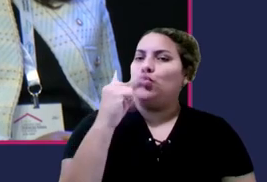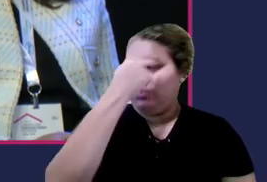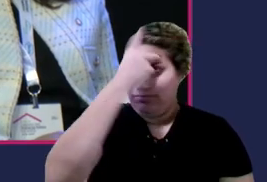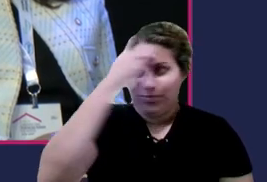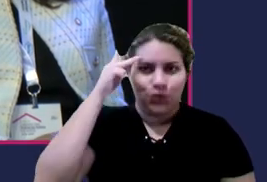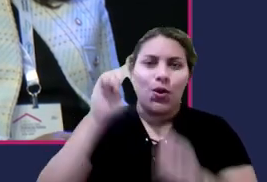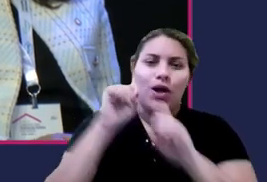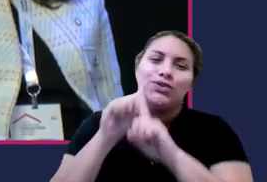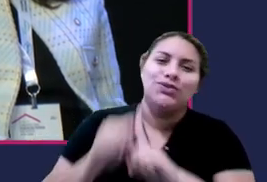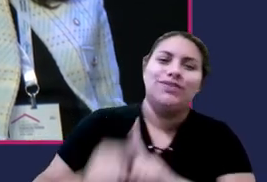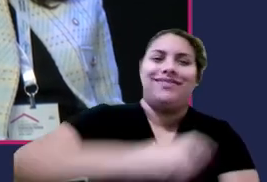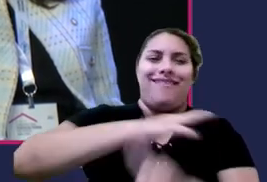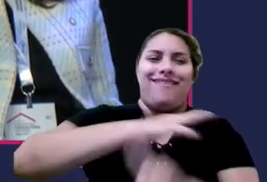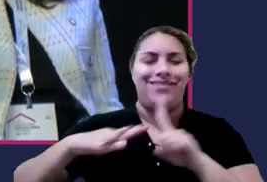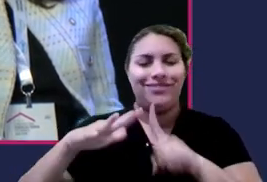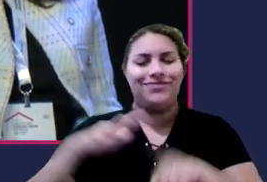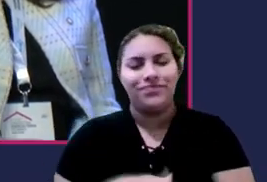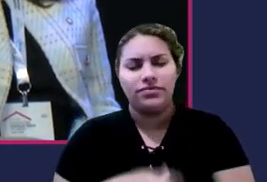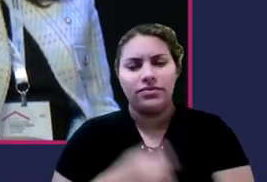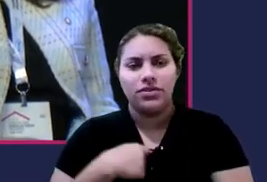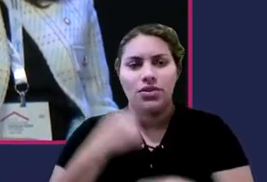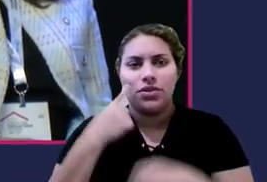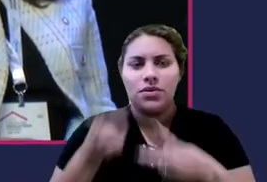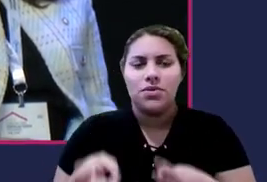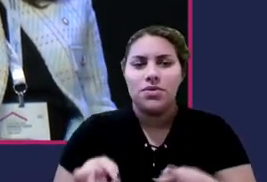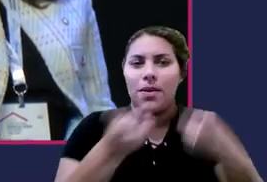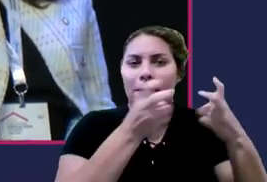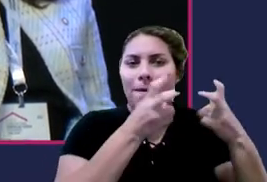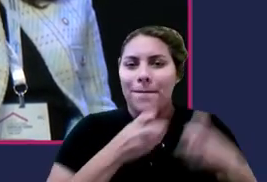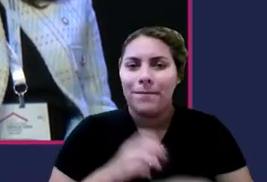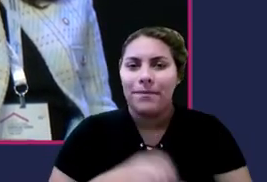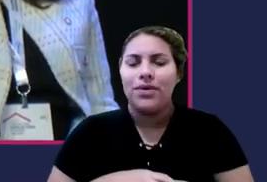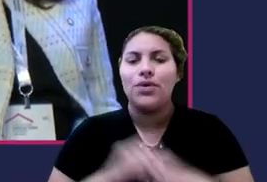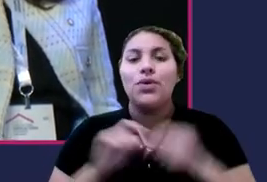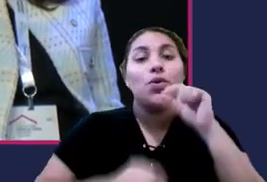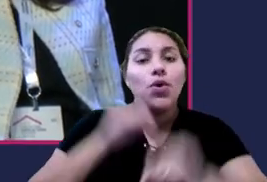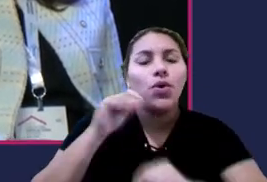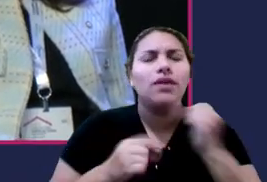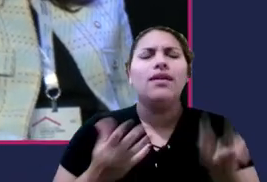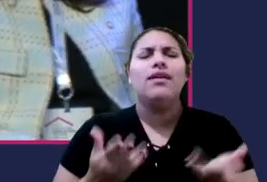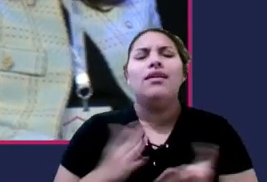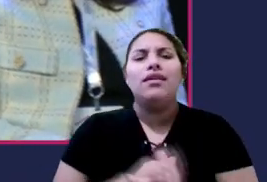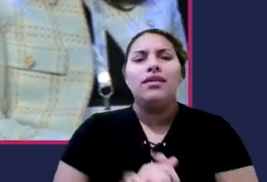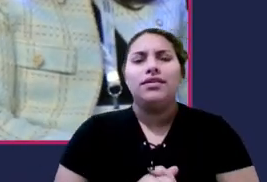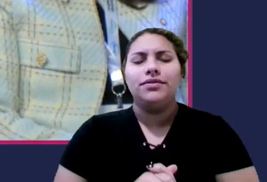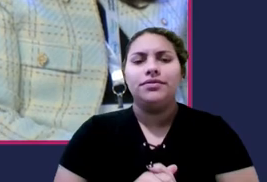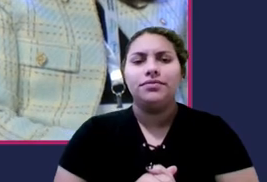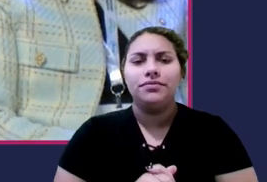with common good of the entire society as a goal.